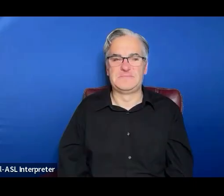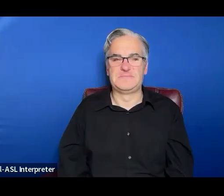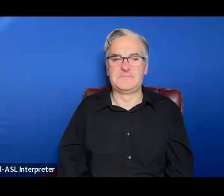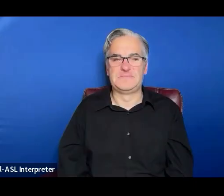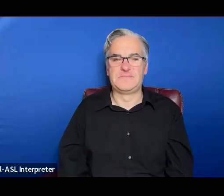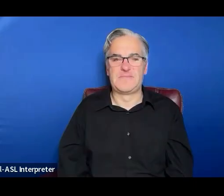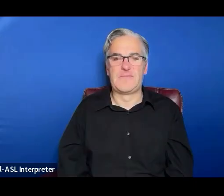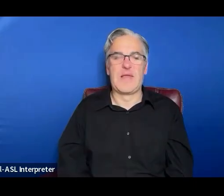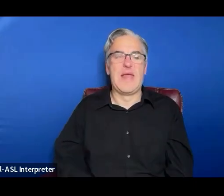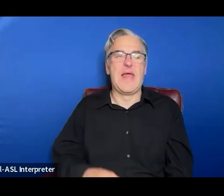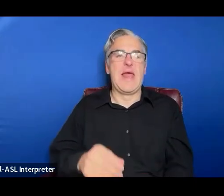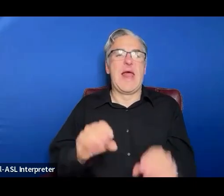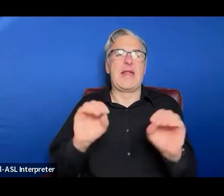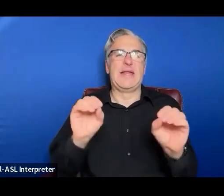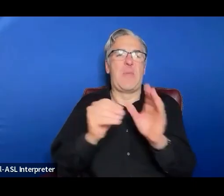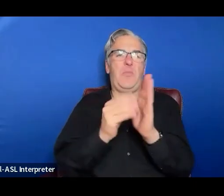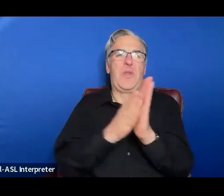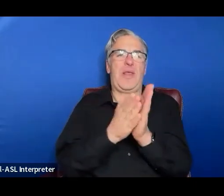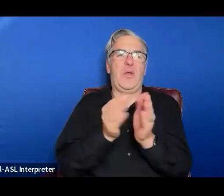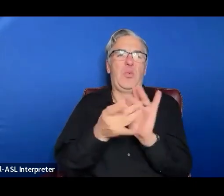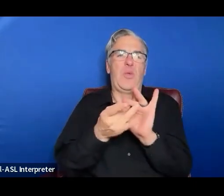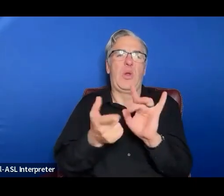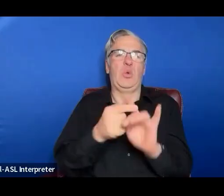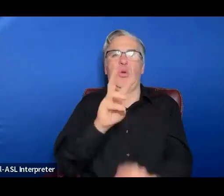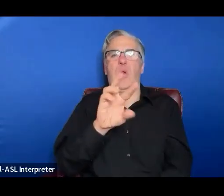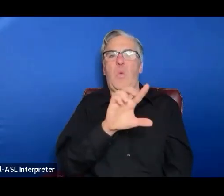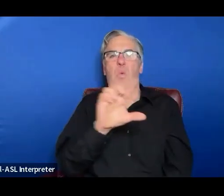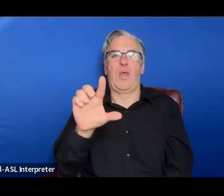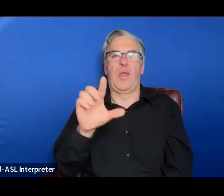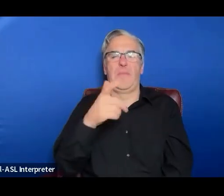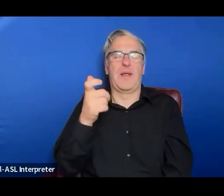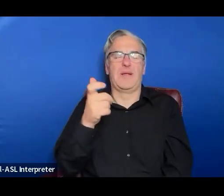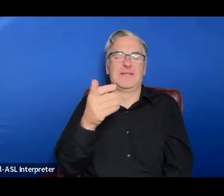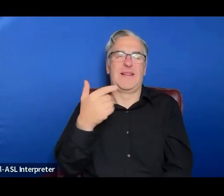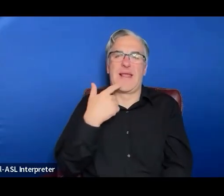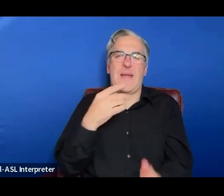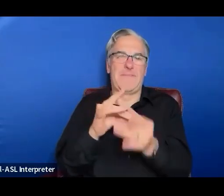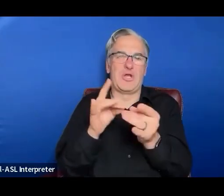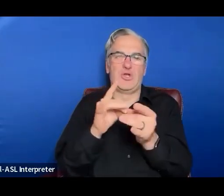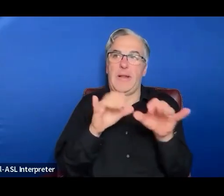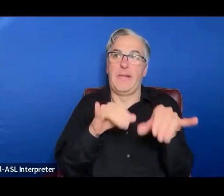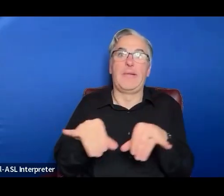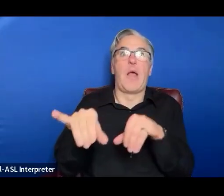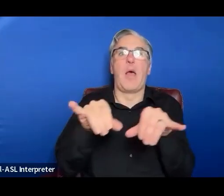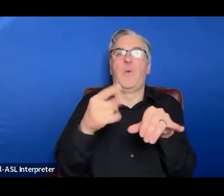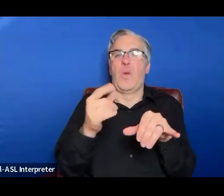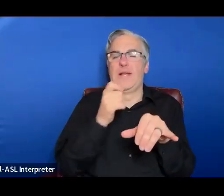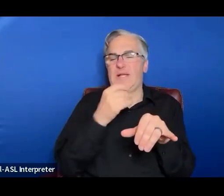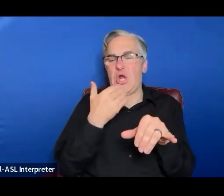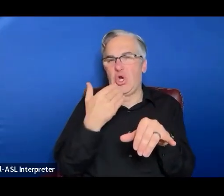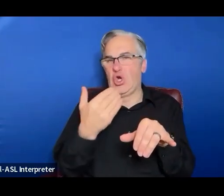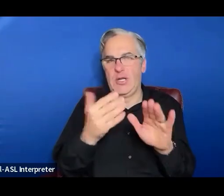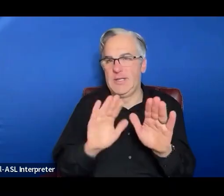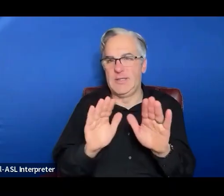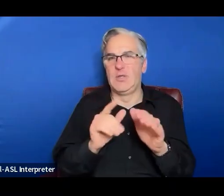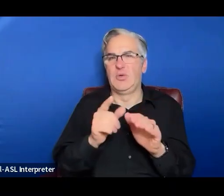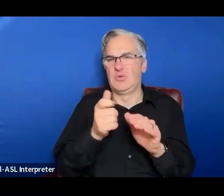And I didn't put any forms for wills because boilerplate's not good, but you can find